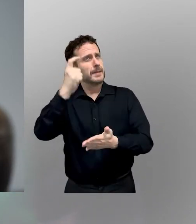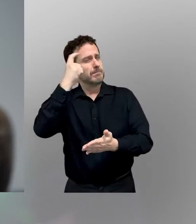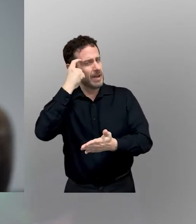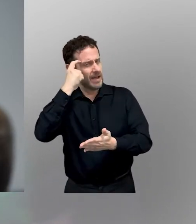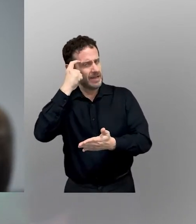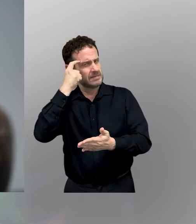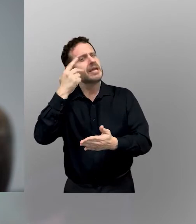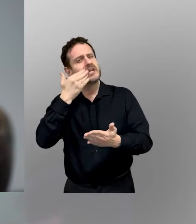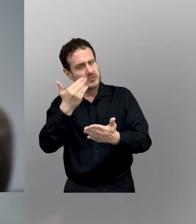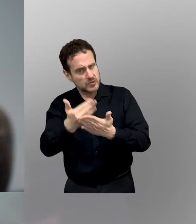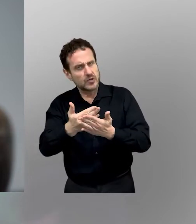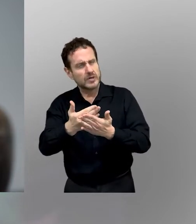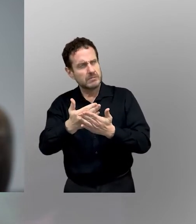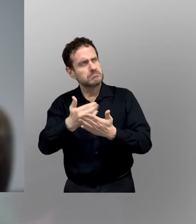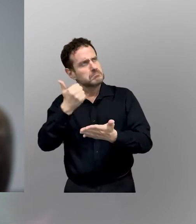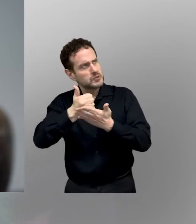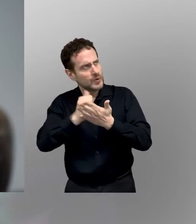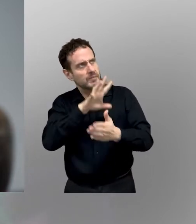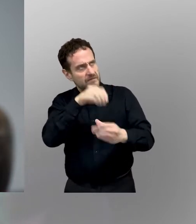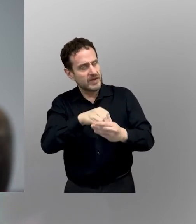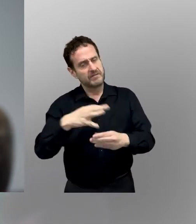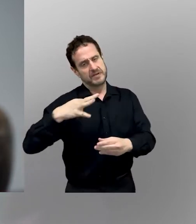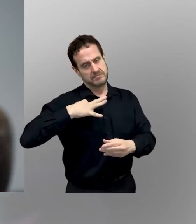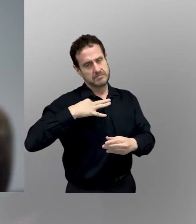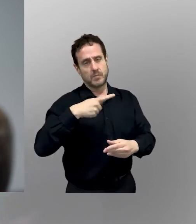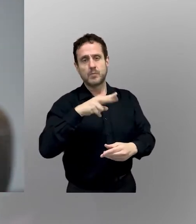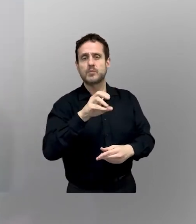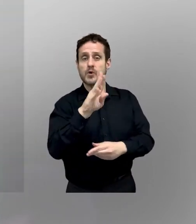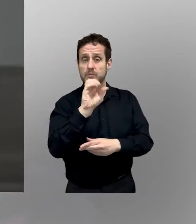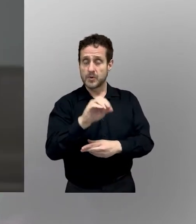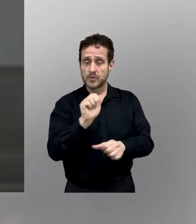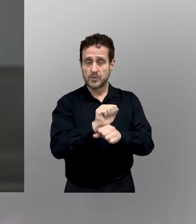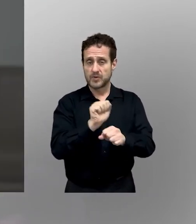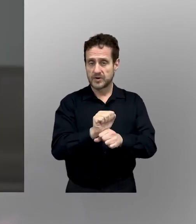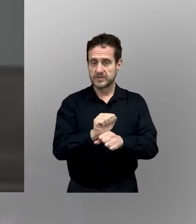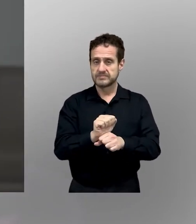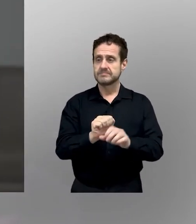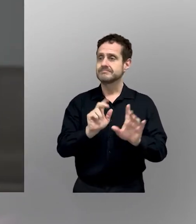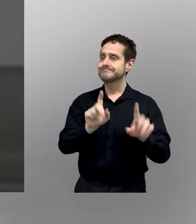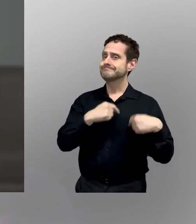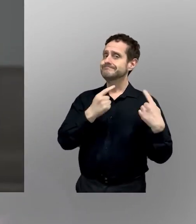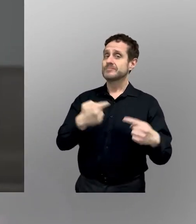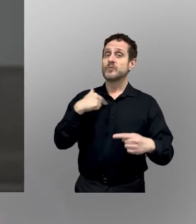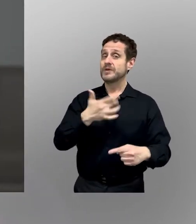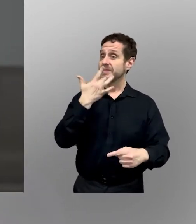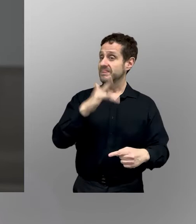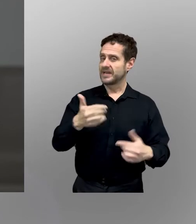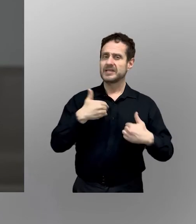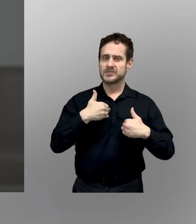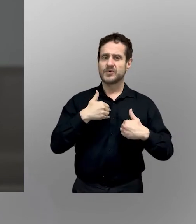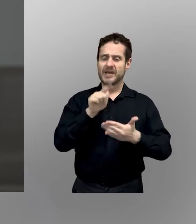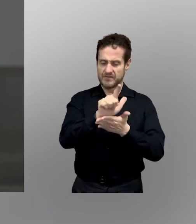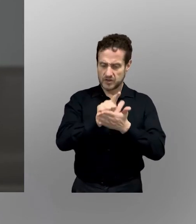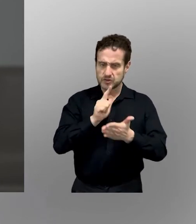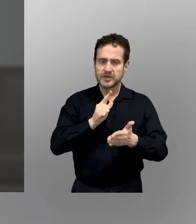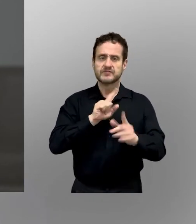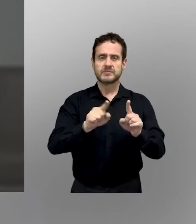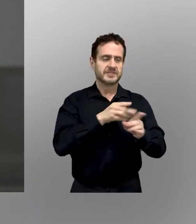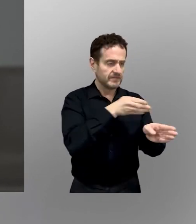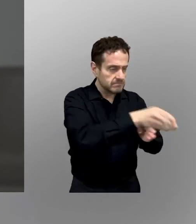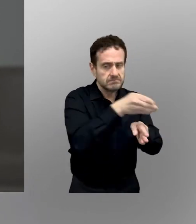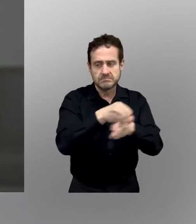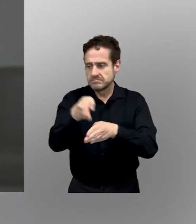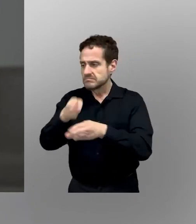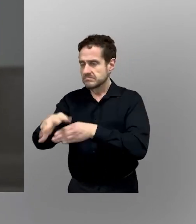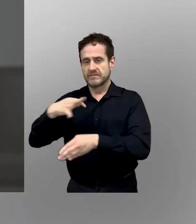your legal mindset, I think, to get involved in pro bono work. We have been fortunate to have attorneys from